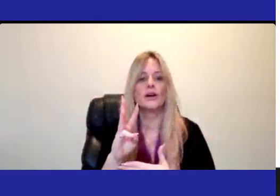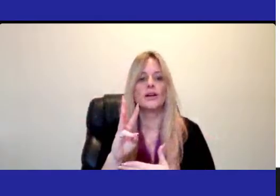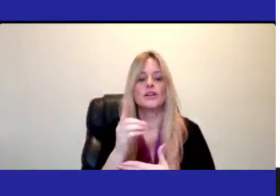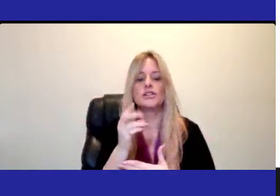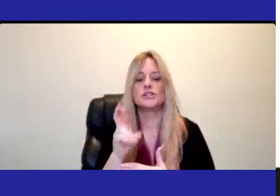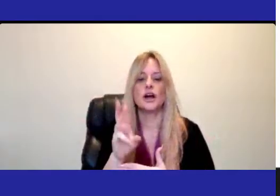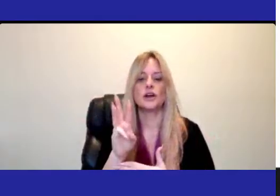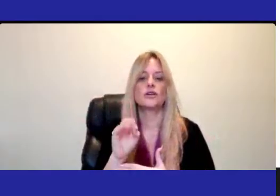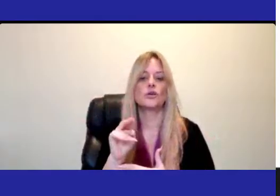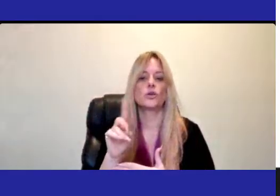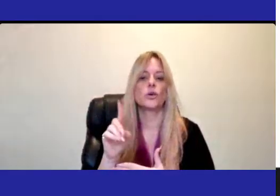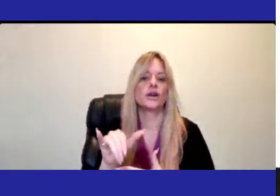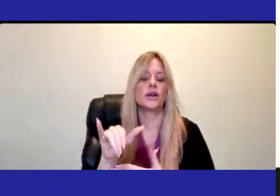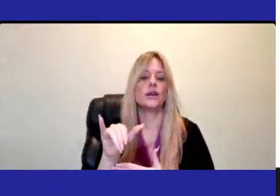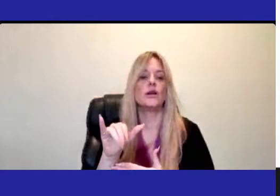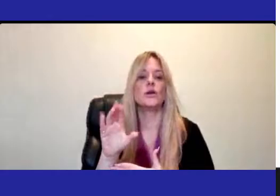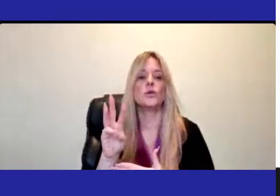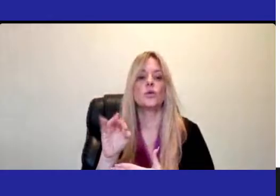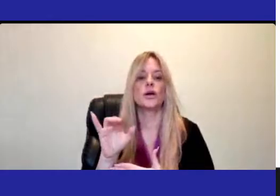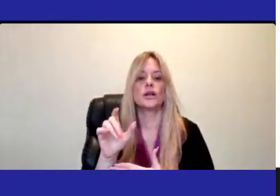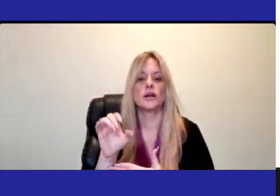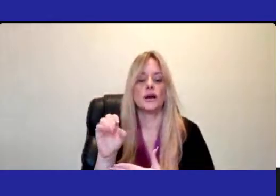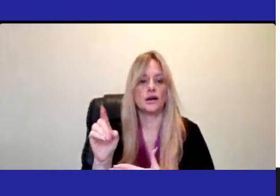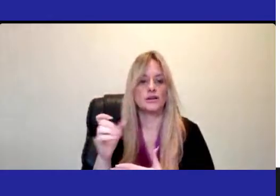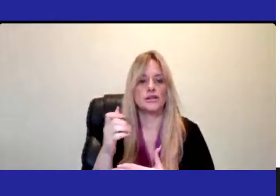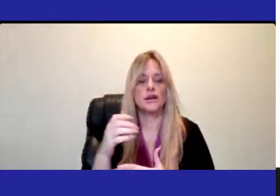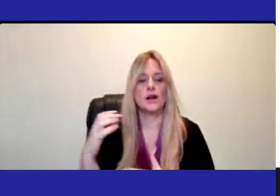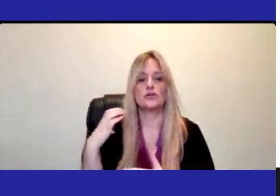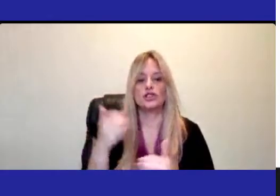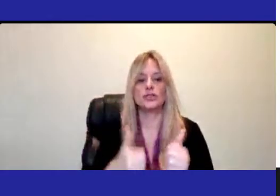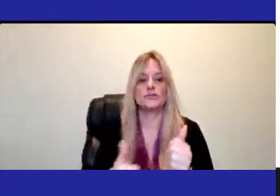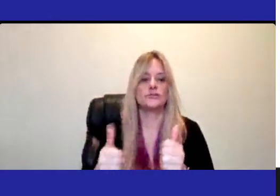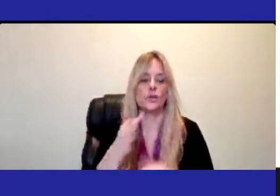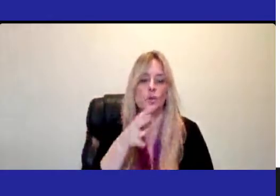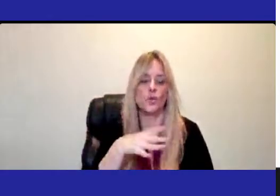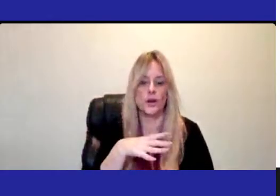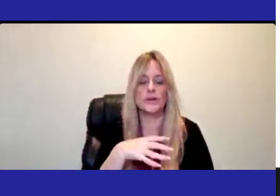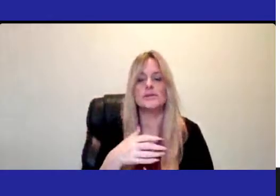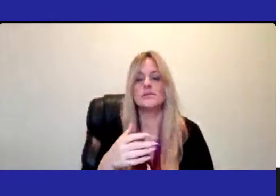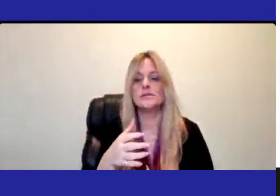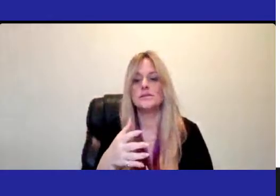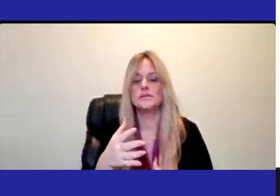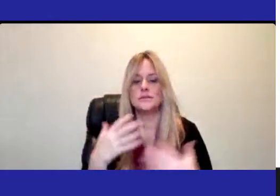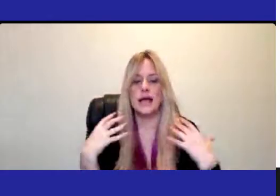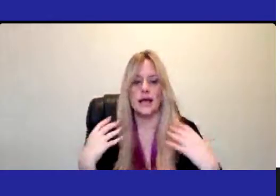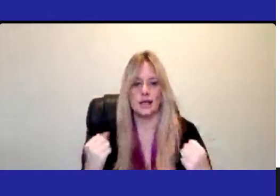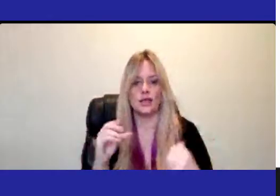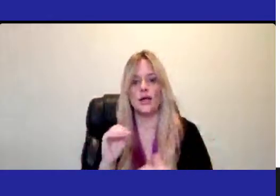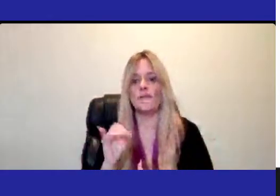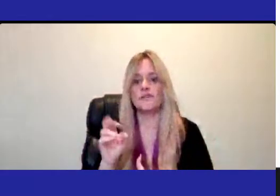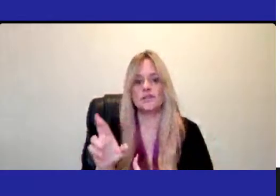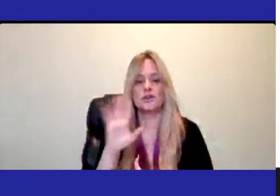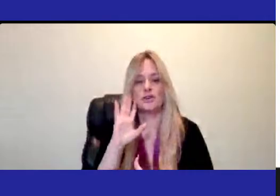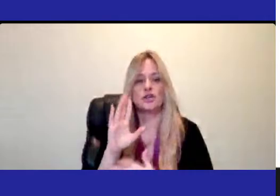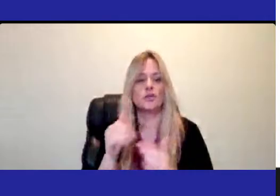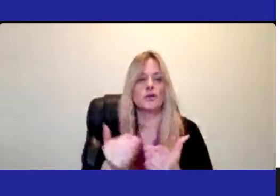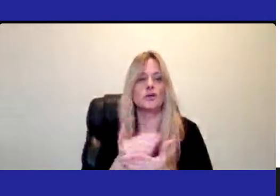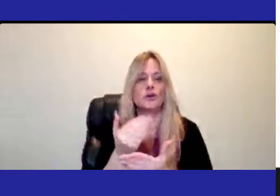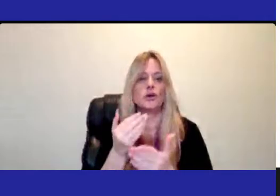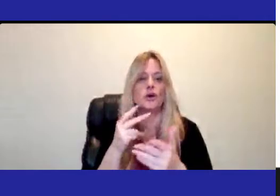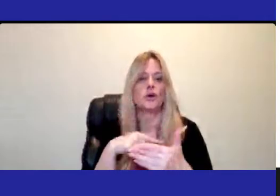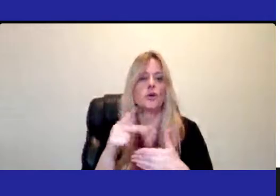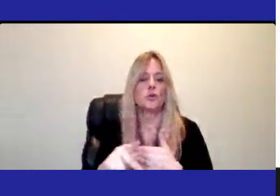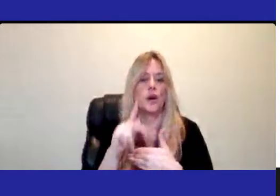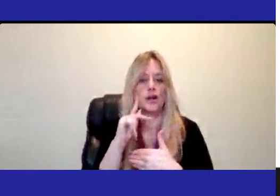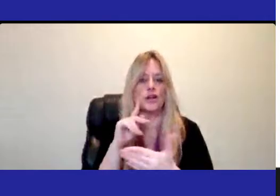Health Officer, will be presenting her update on a new fetal monitoring project for the enterprise. Take